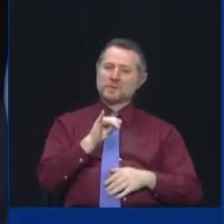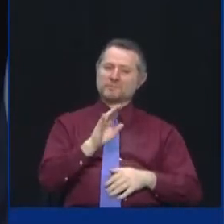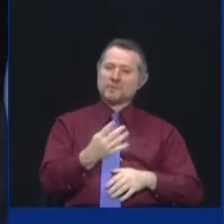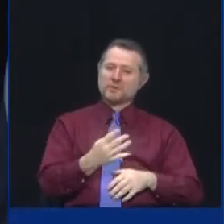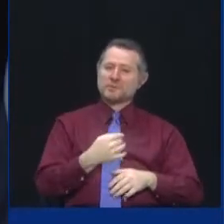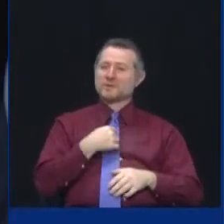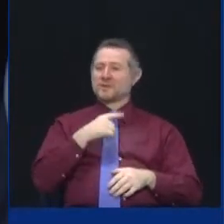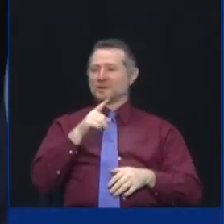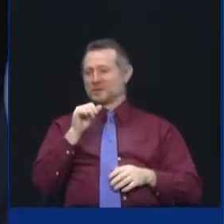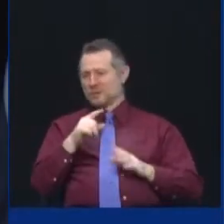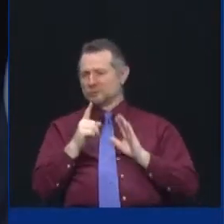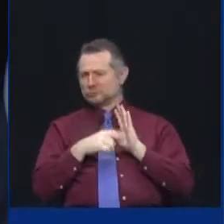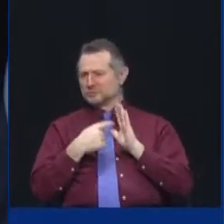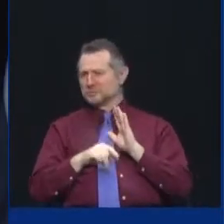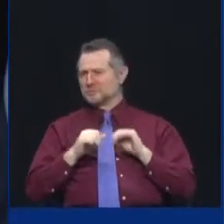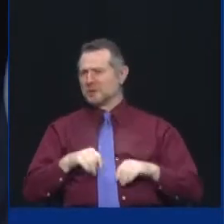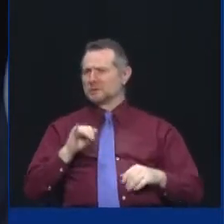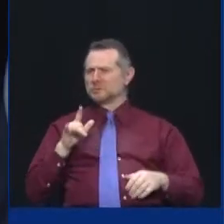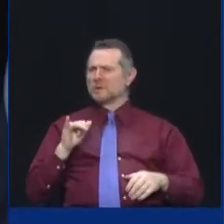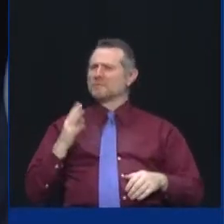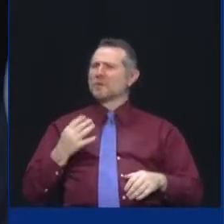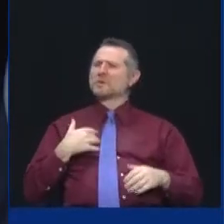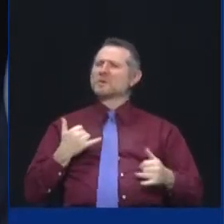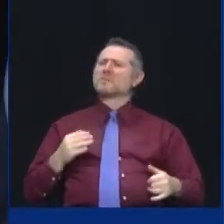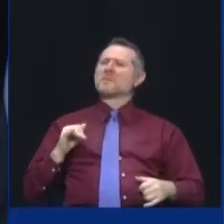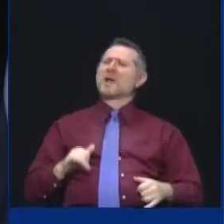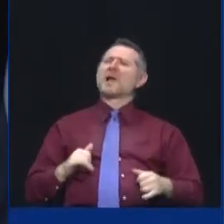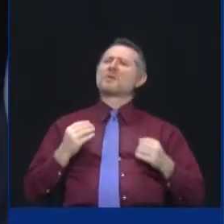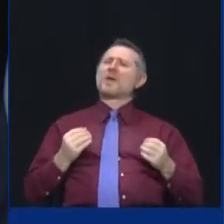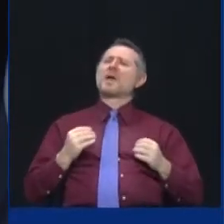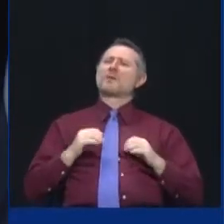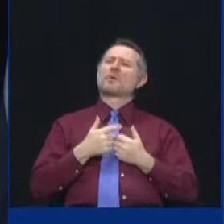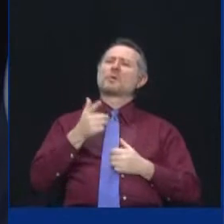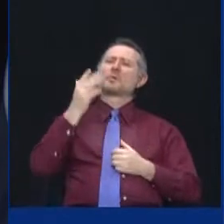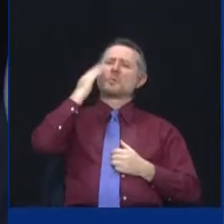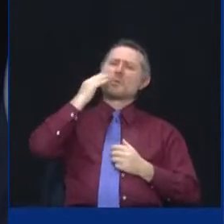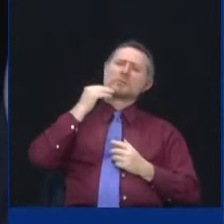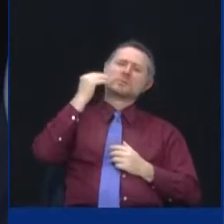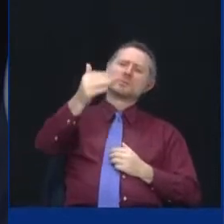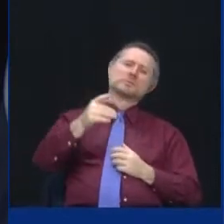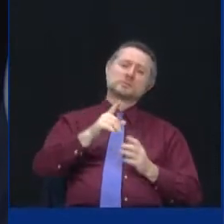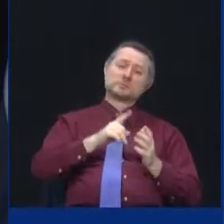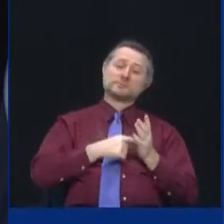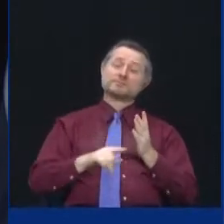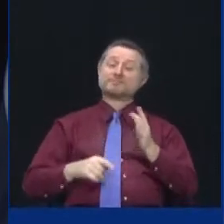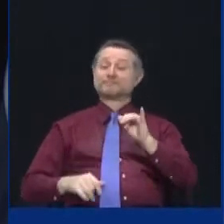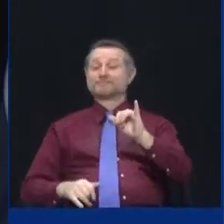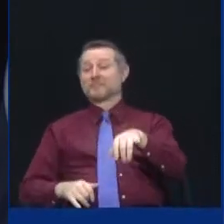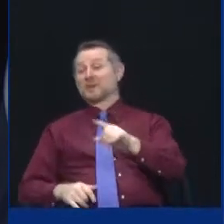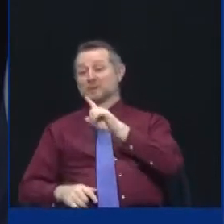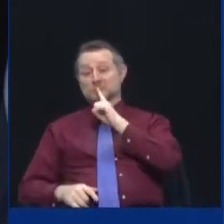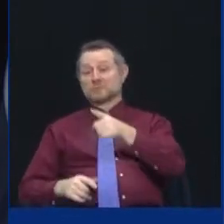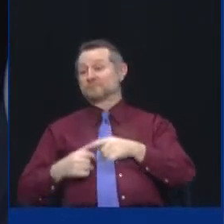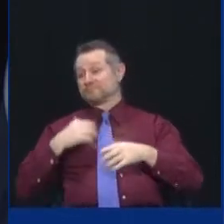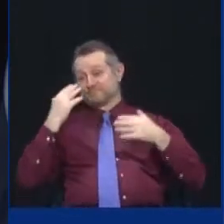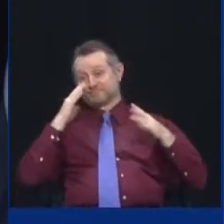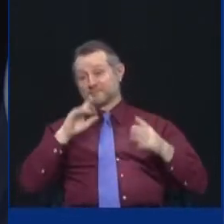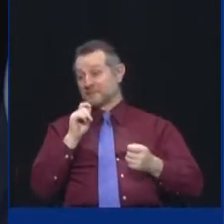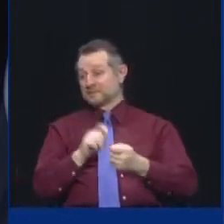4th, we're May. How do you know what's going to happen in June? I don't.